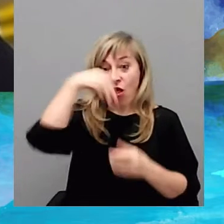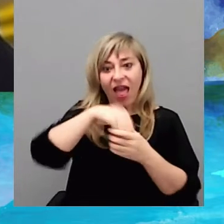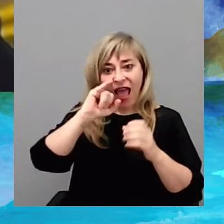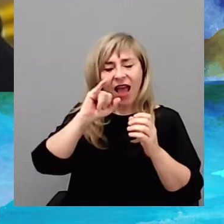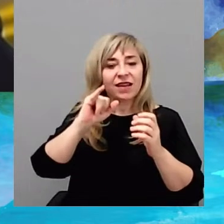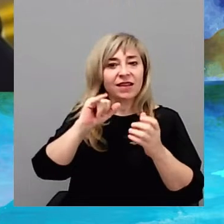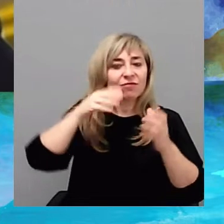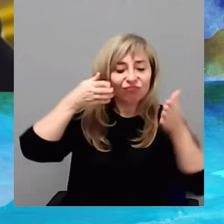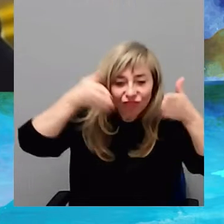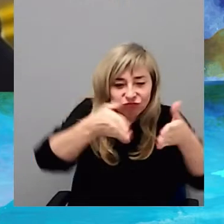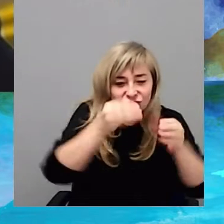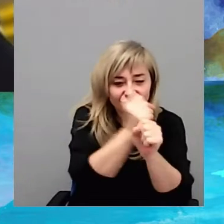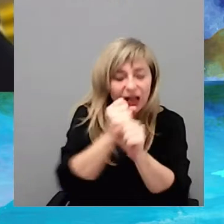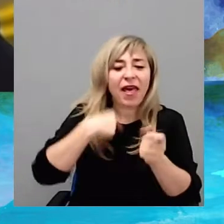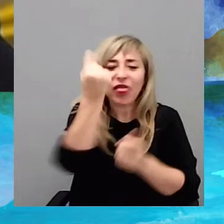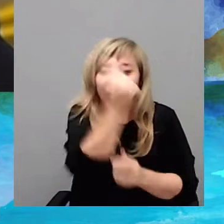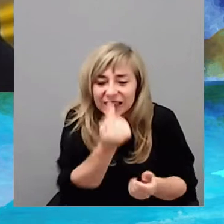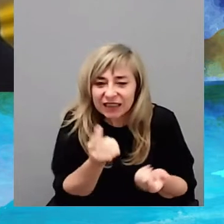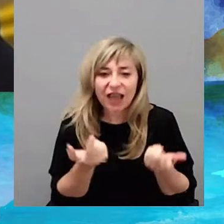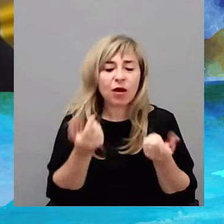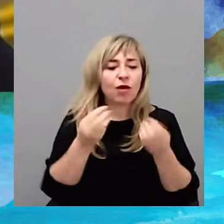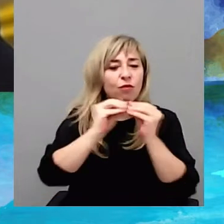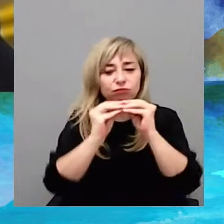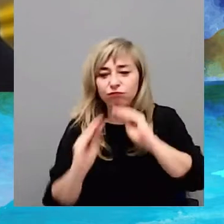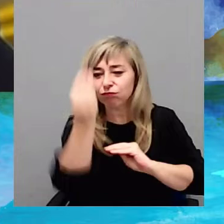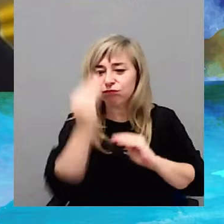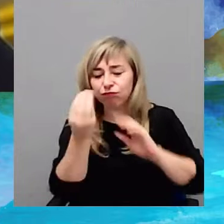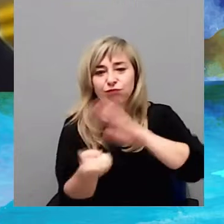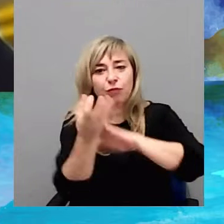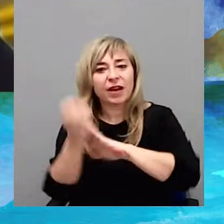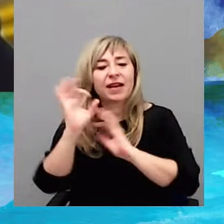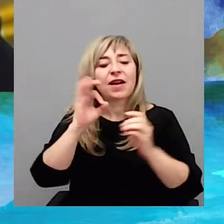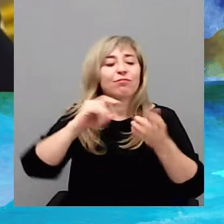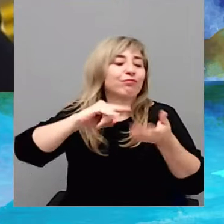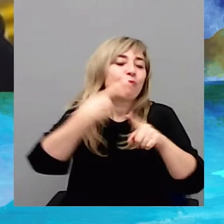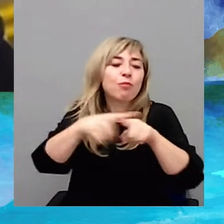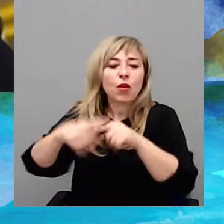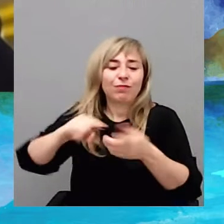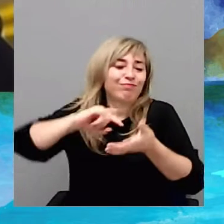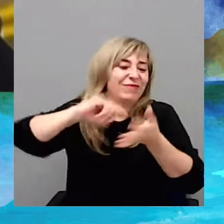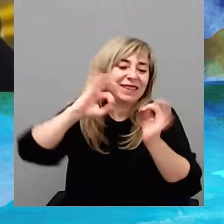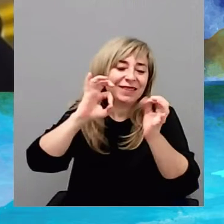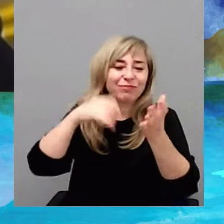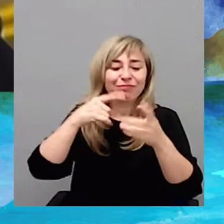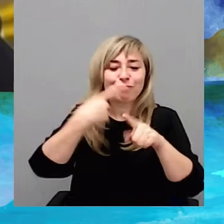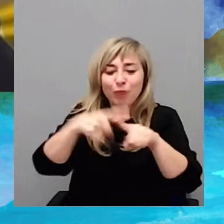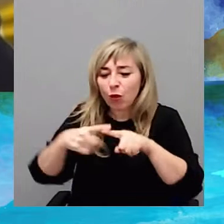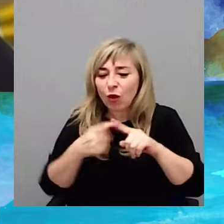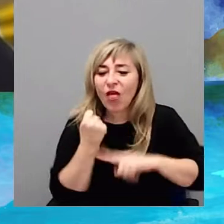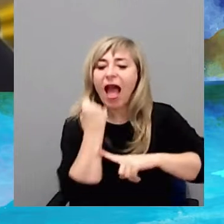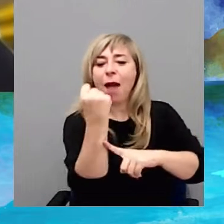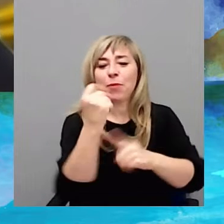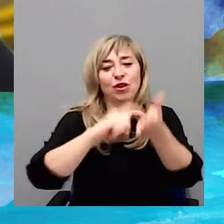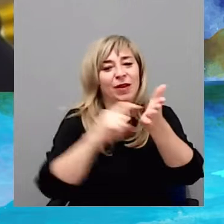foundation, where we design and produce support products for